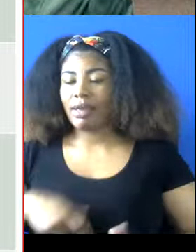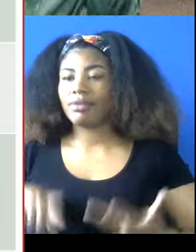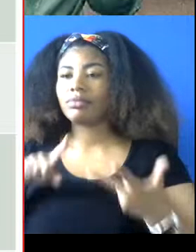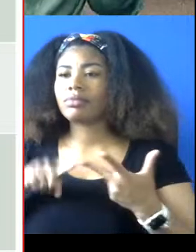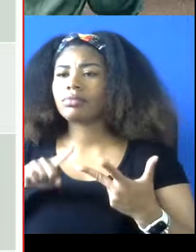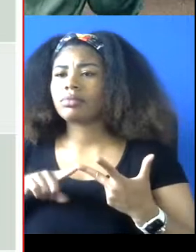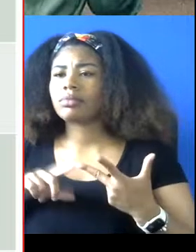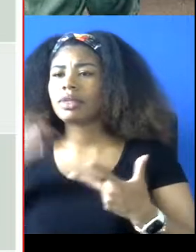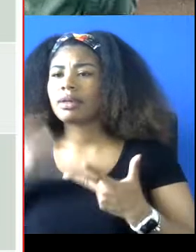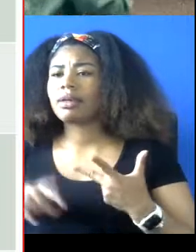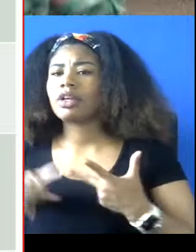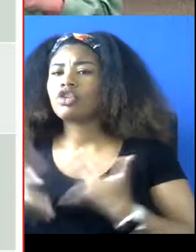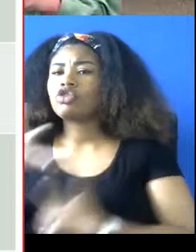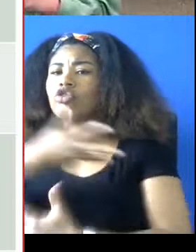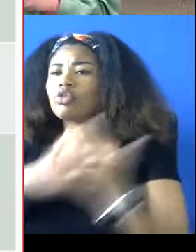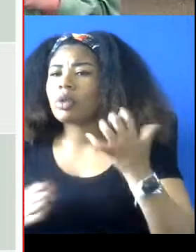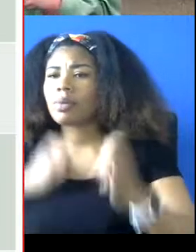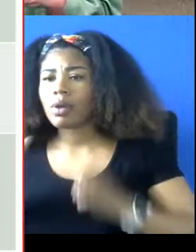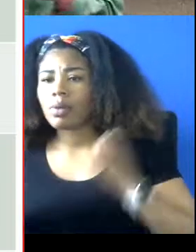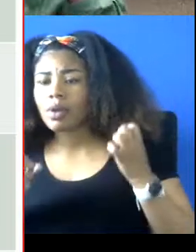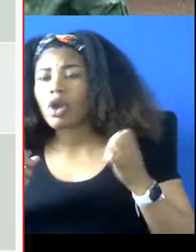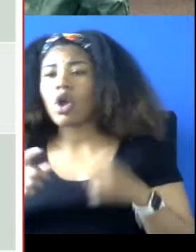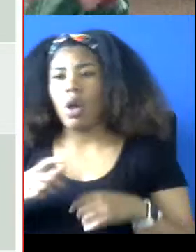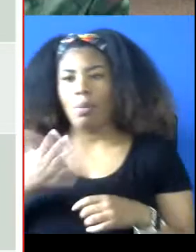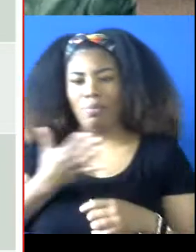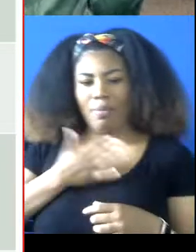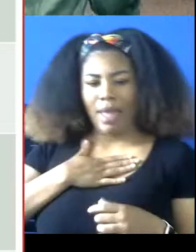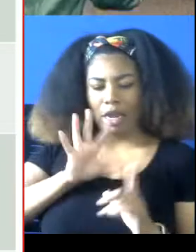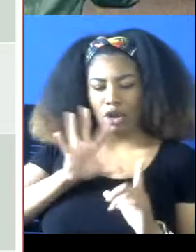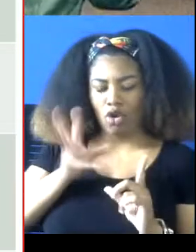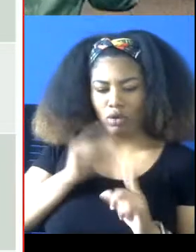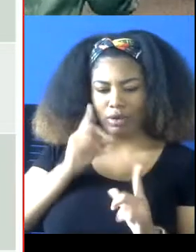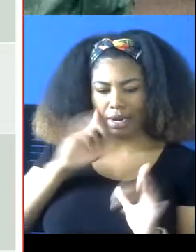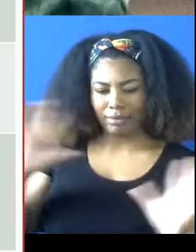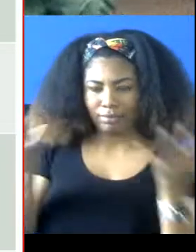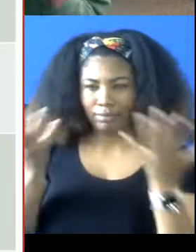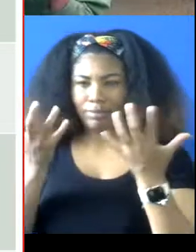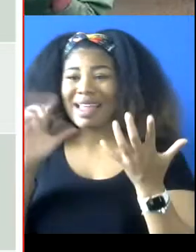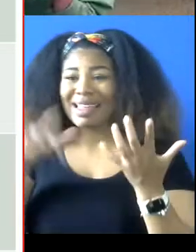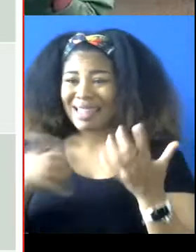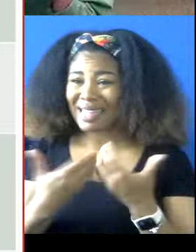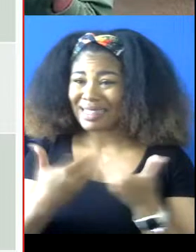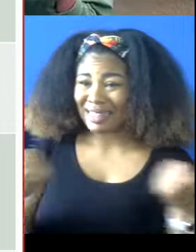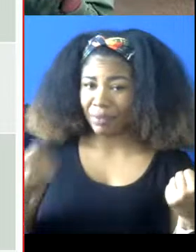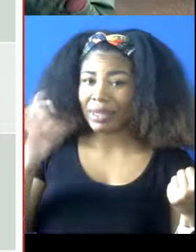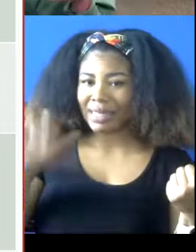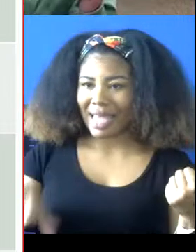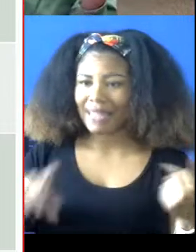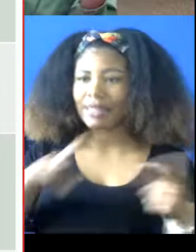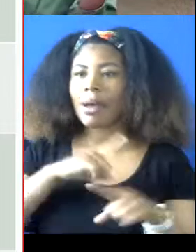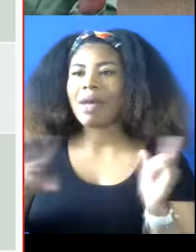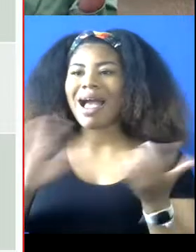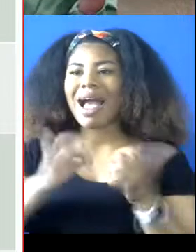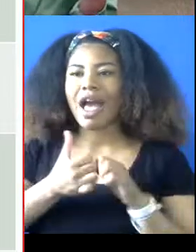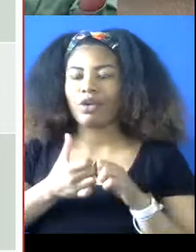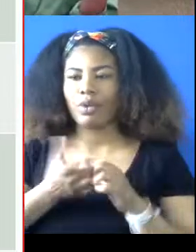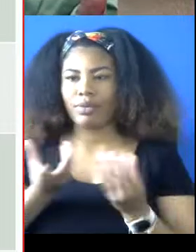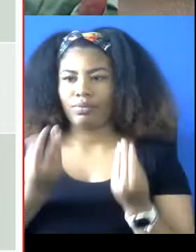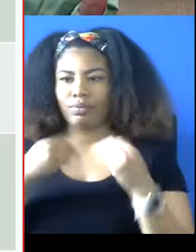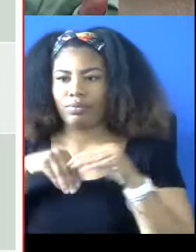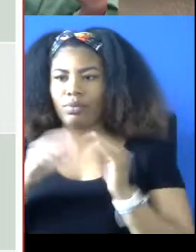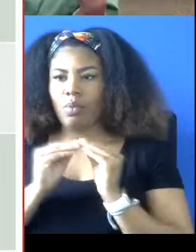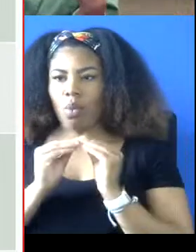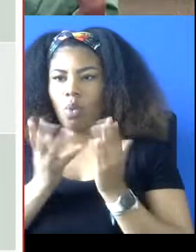emotional piece, differentiated instruction, culturally responsive teaching, they can be taught in isolation. And what we're trying to say is that, again, to